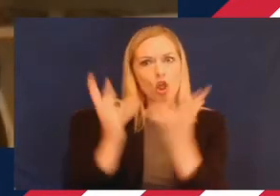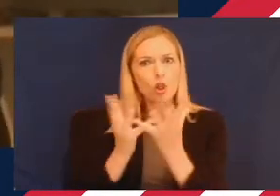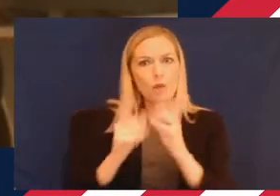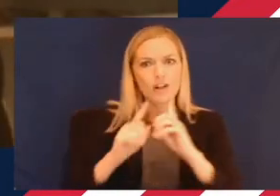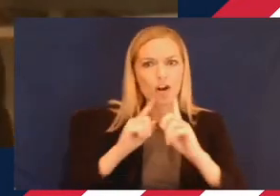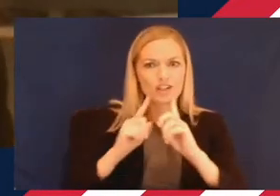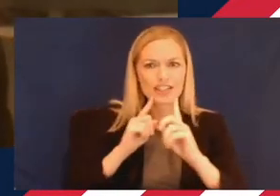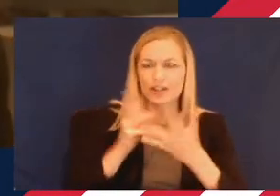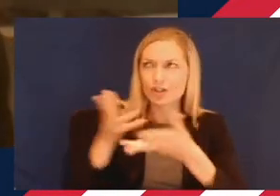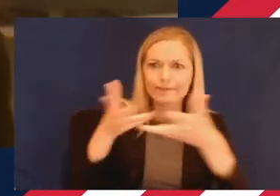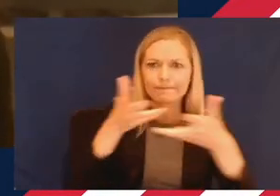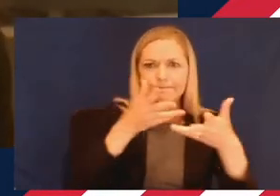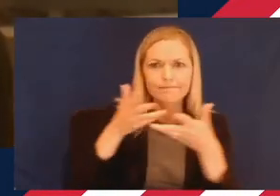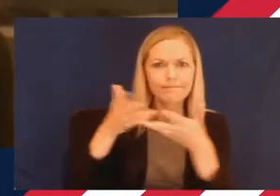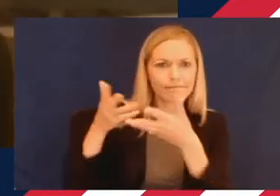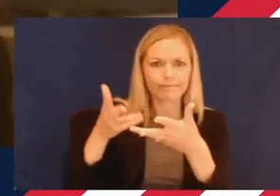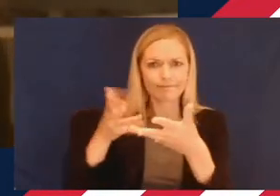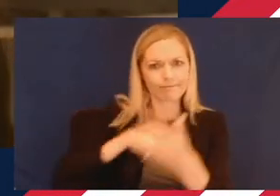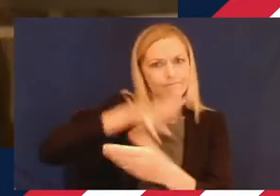around